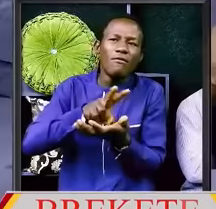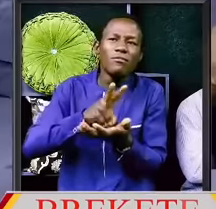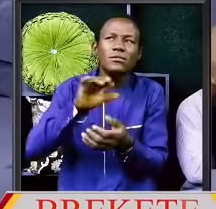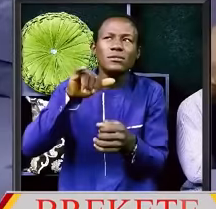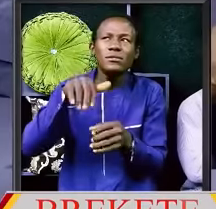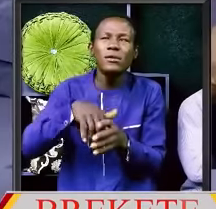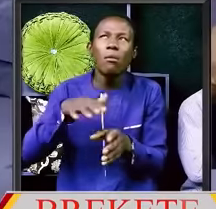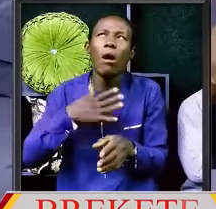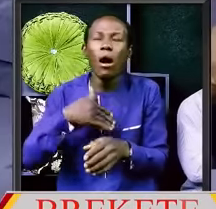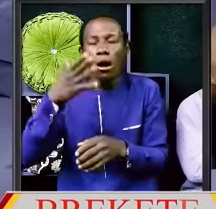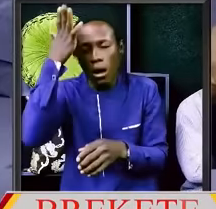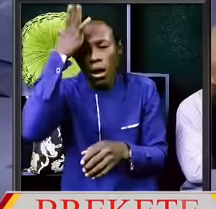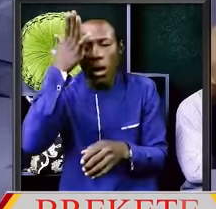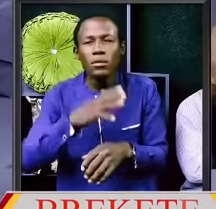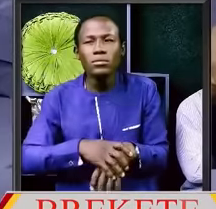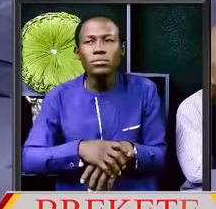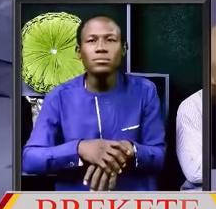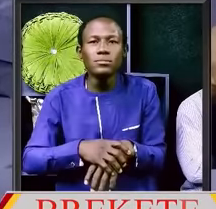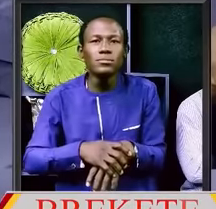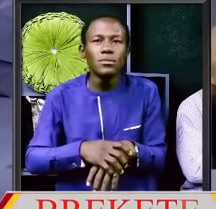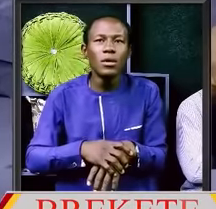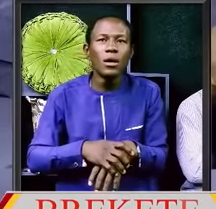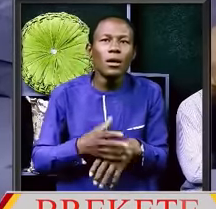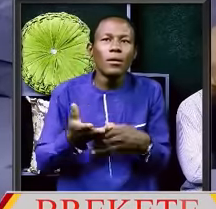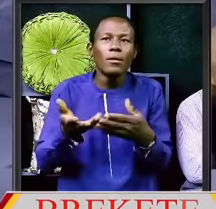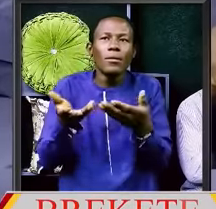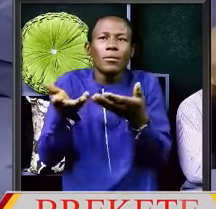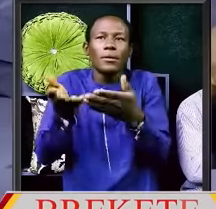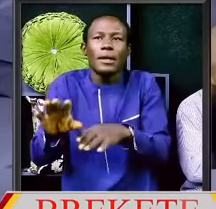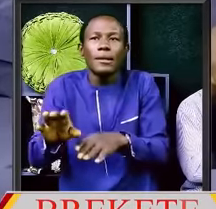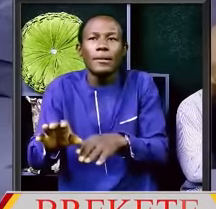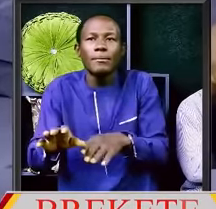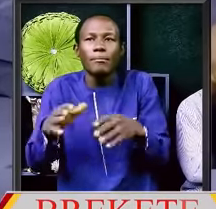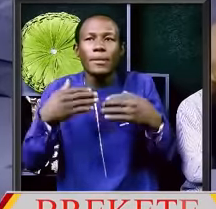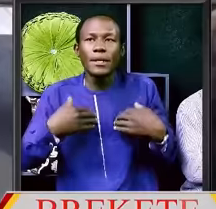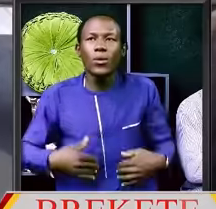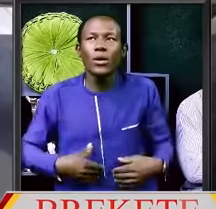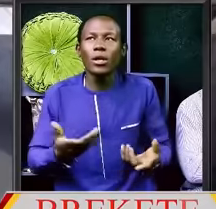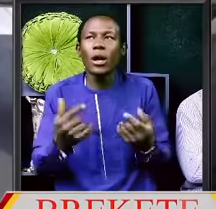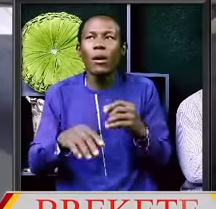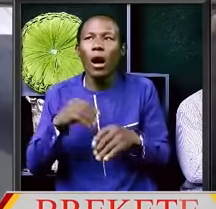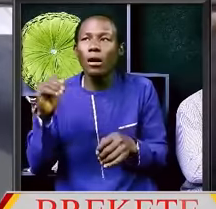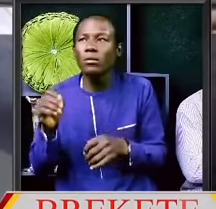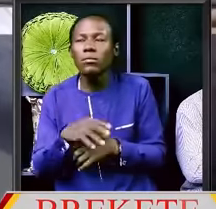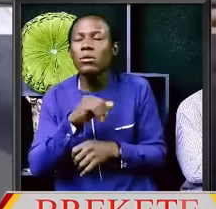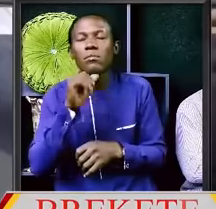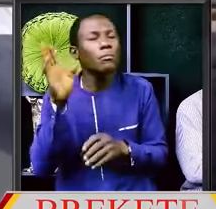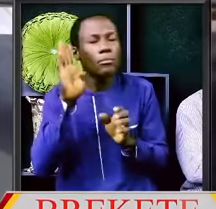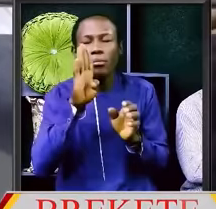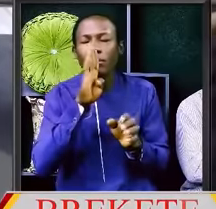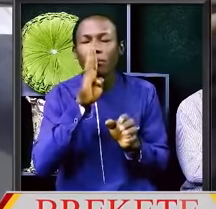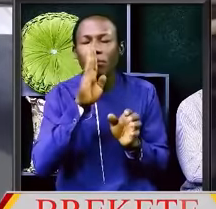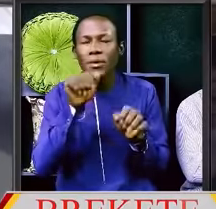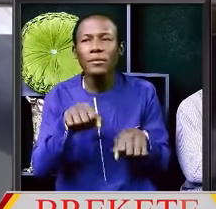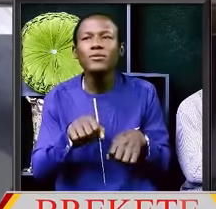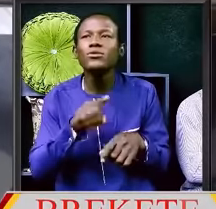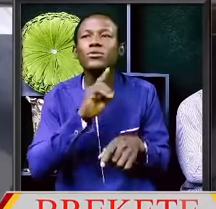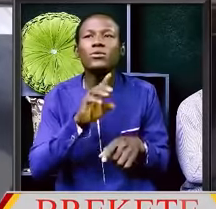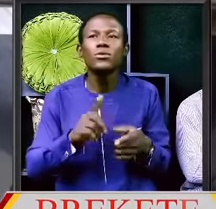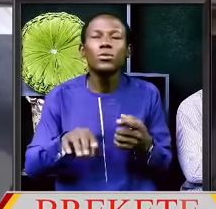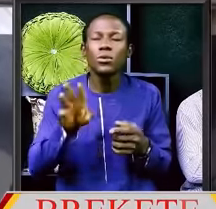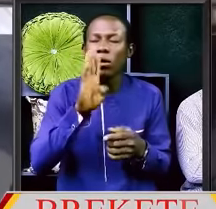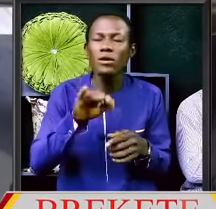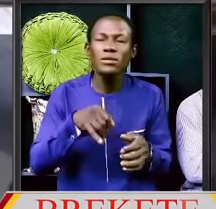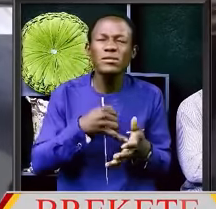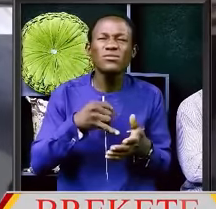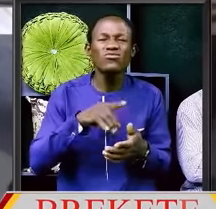ghost go come down. You go come out. You know go feet touch. You know go feet talk to anybody. Oh, it means me to don't talk to ghost. So until when I come to hear